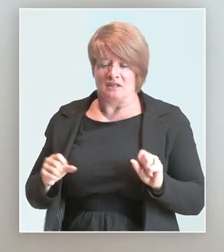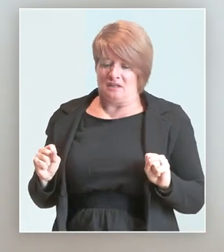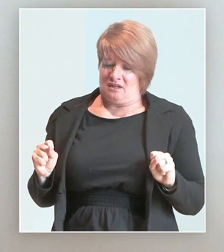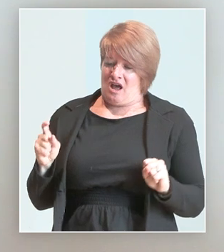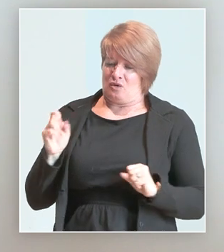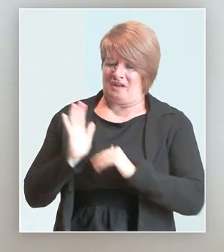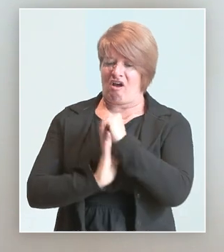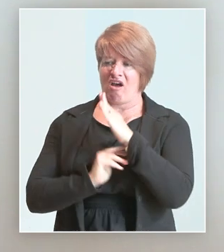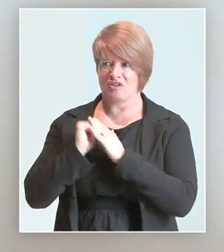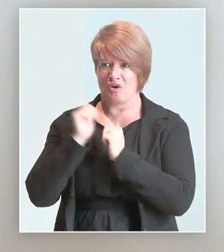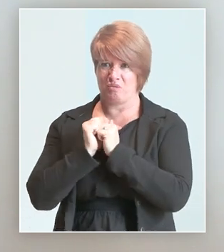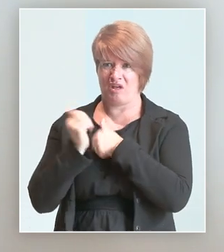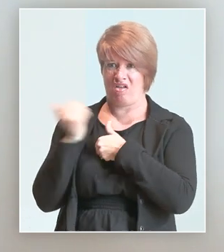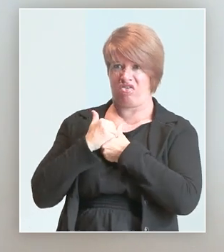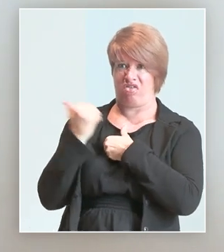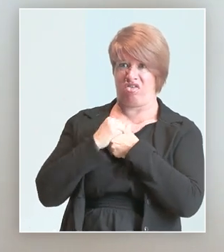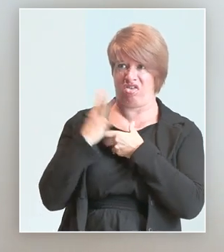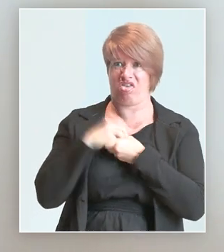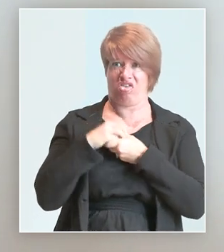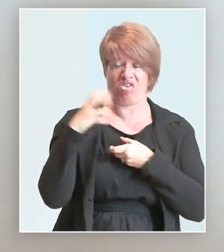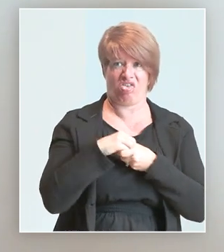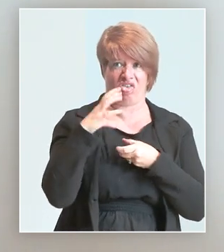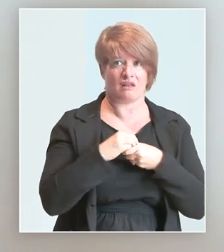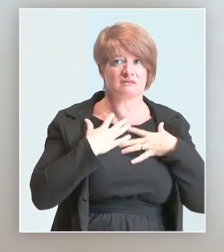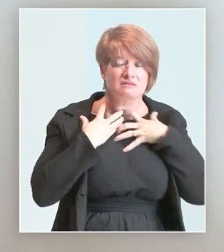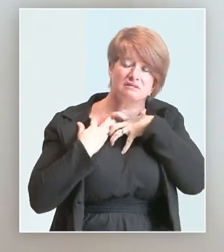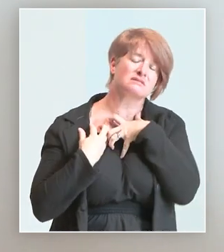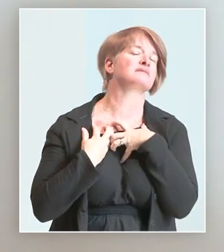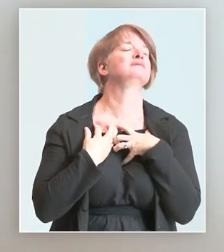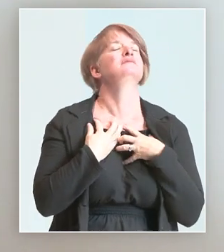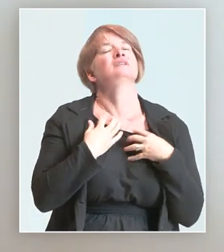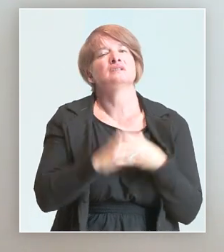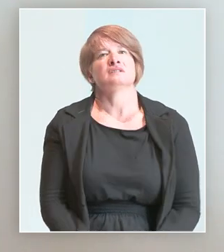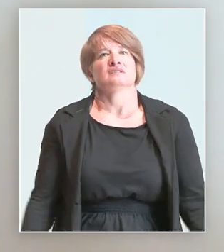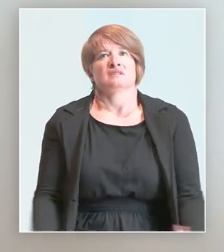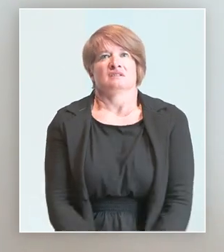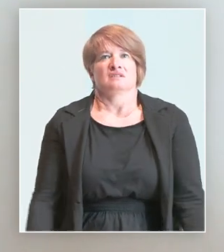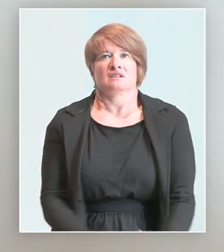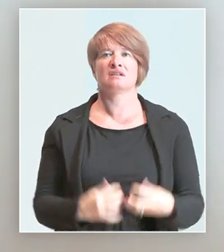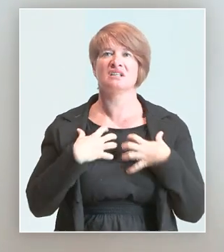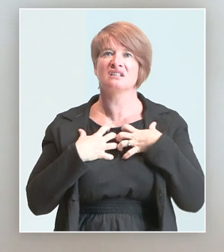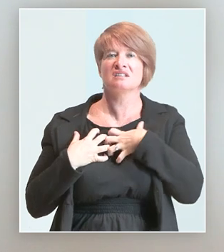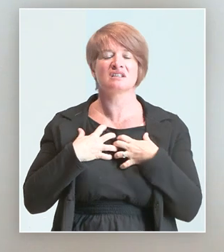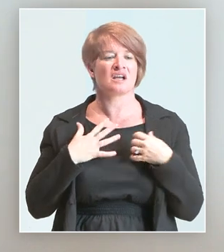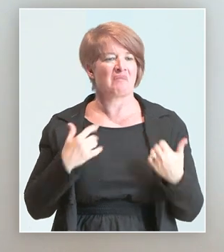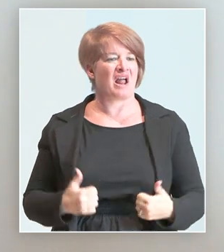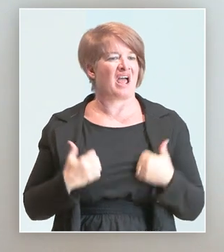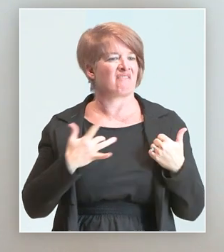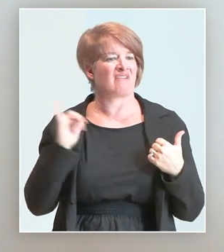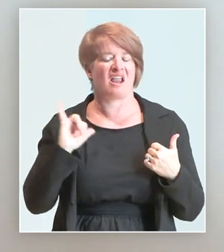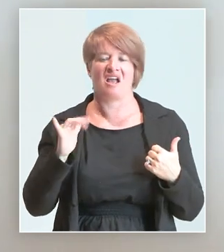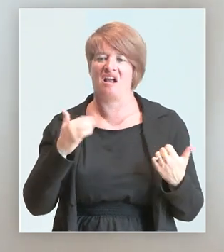jugular veins interrupting skin under precise cut of my telling, my life looking like I was on the set of